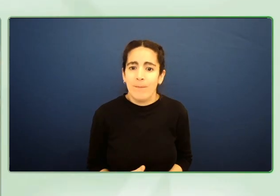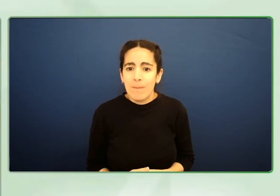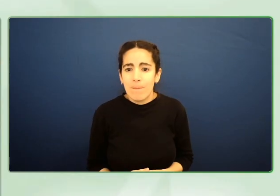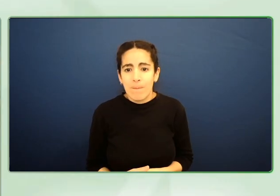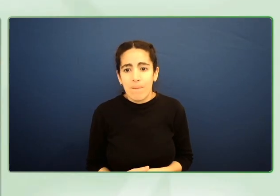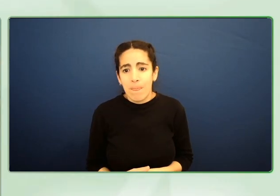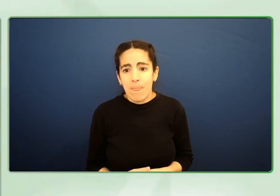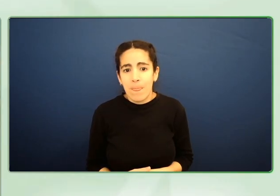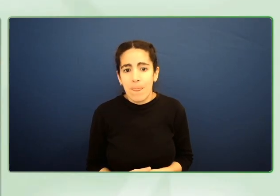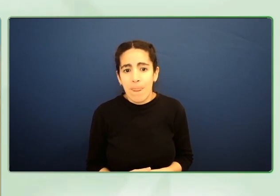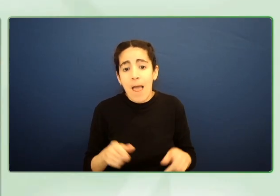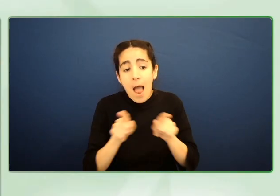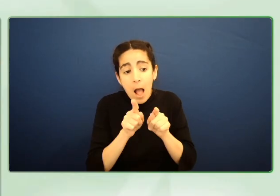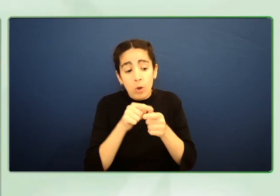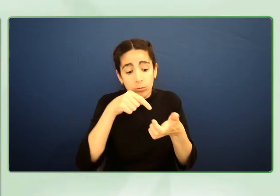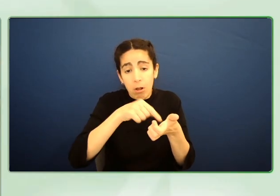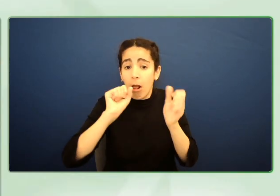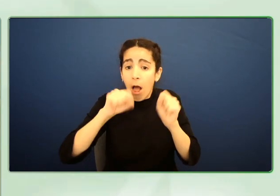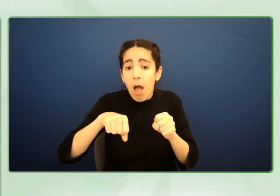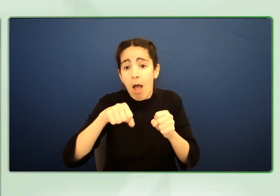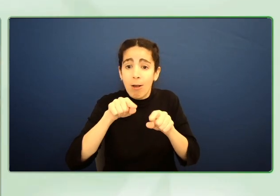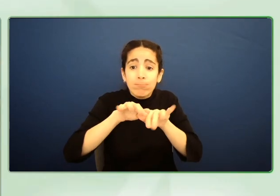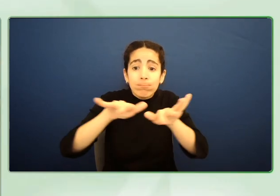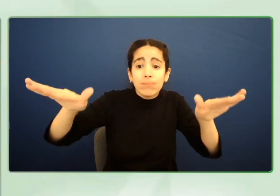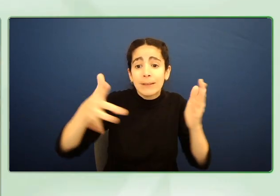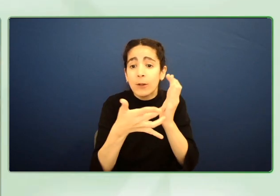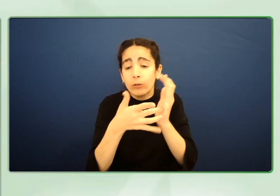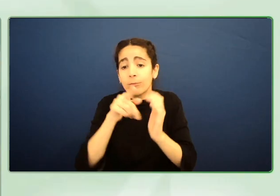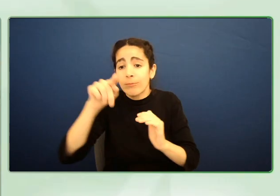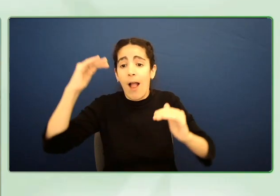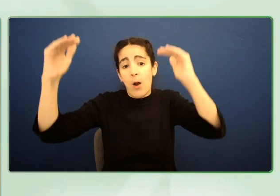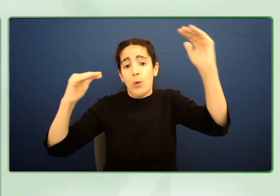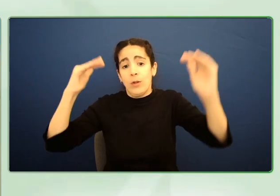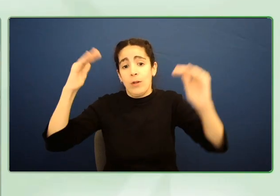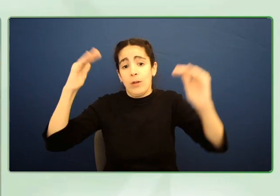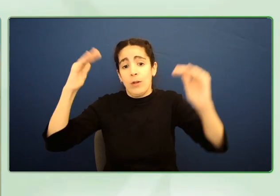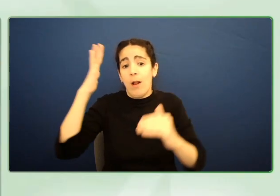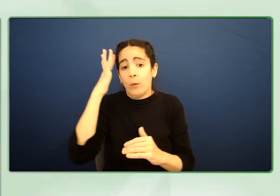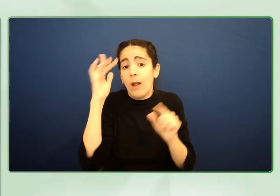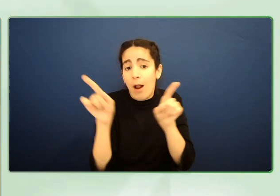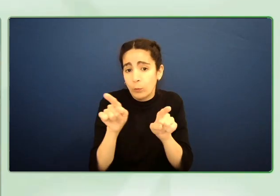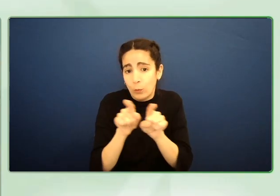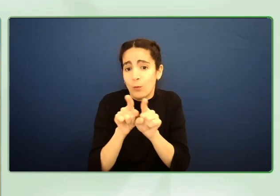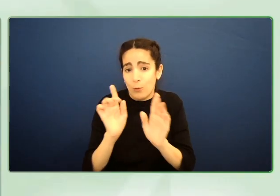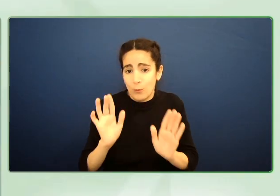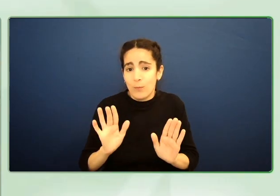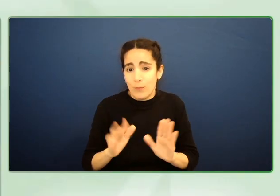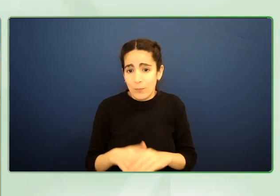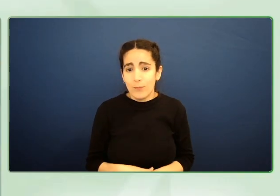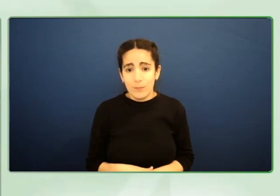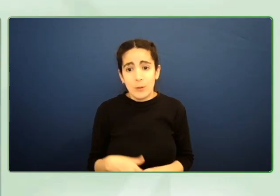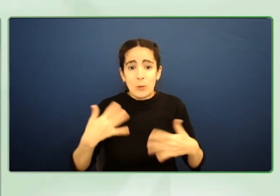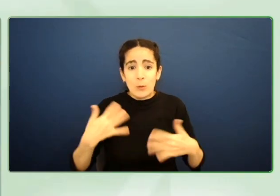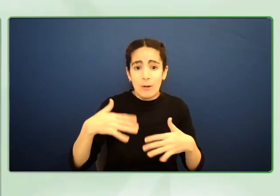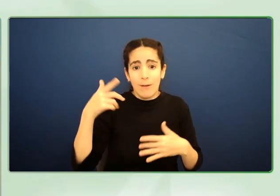with autistic adults because they are victims of grooming and that kind of stuff. So we are having a lot of discussions in